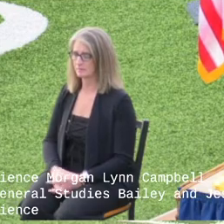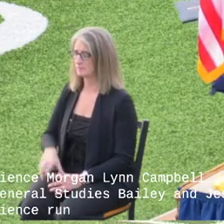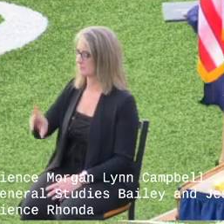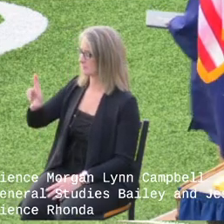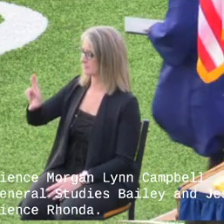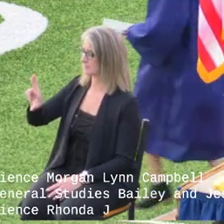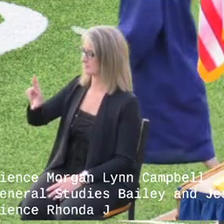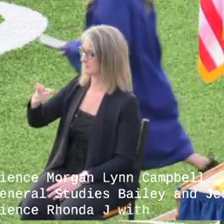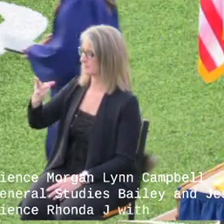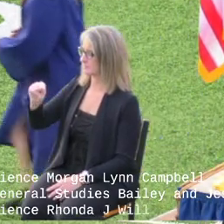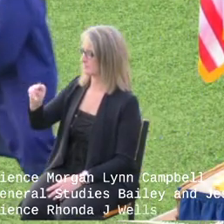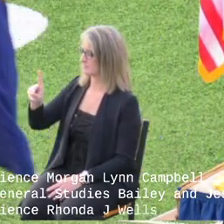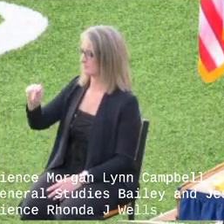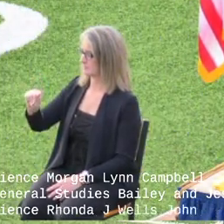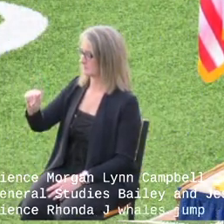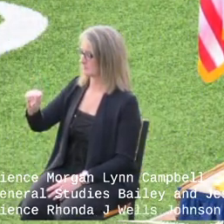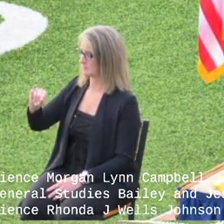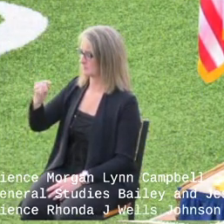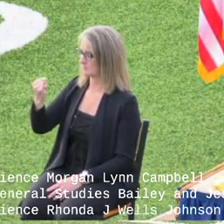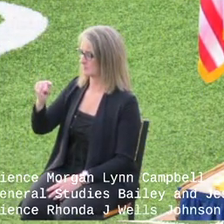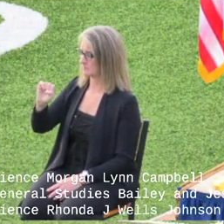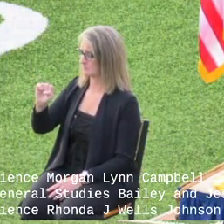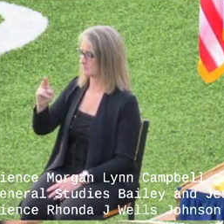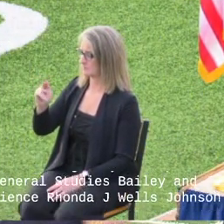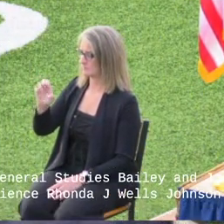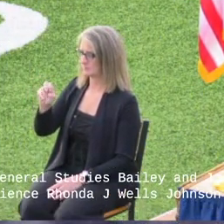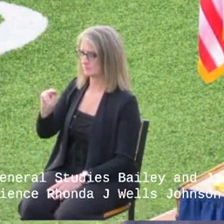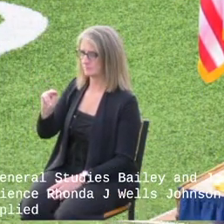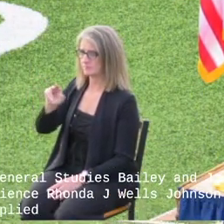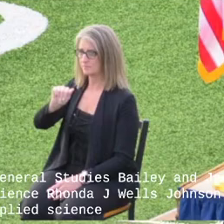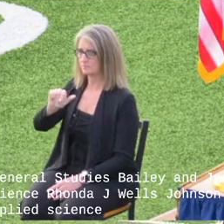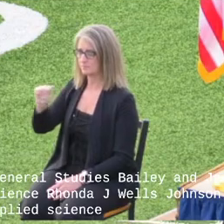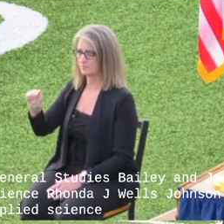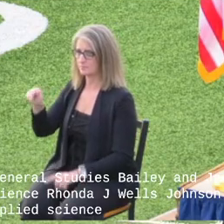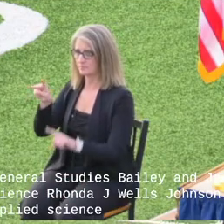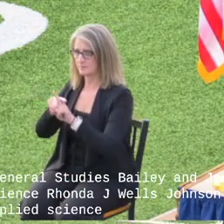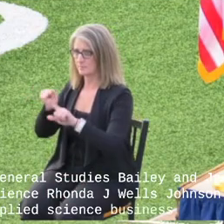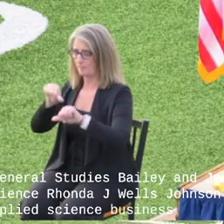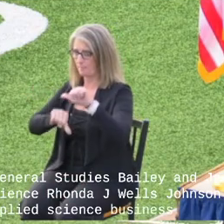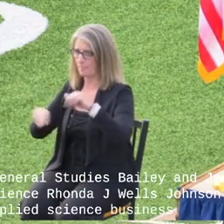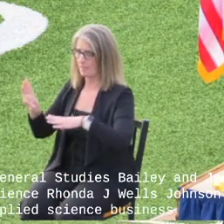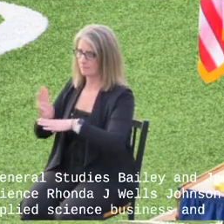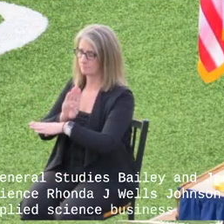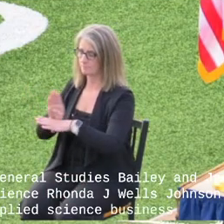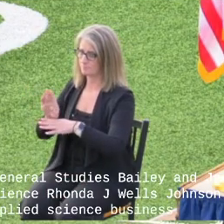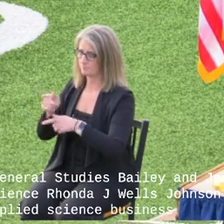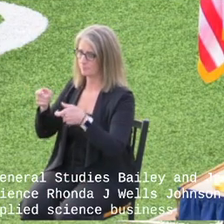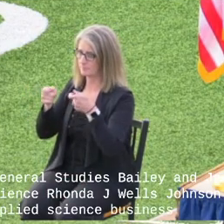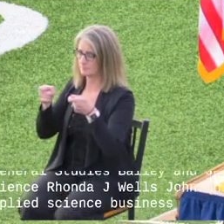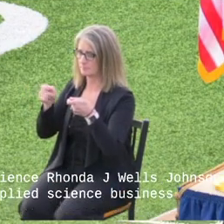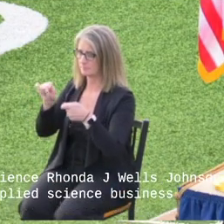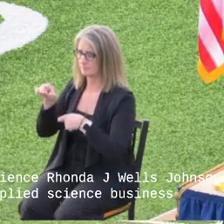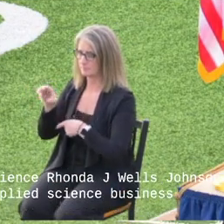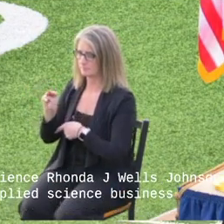Rhonda J. Wells Johnson, Associate in Applied Science, Business